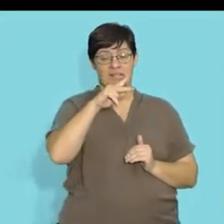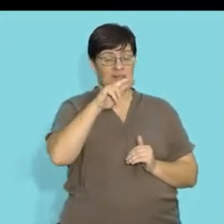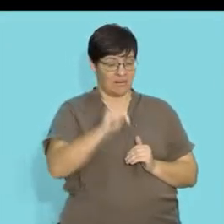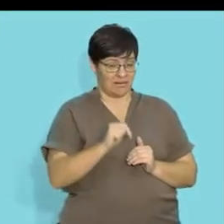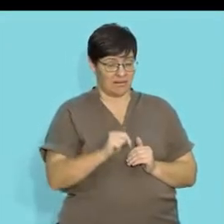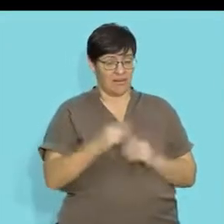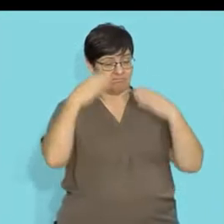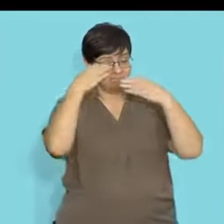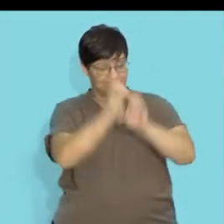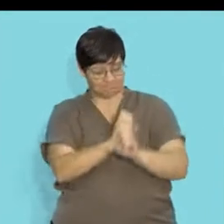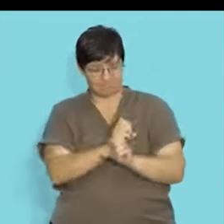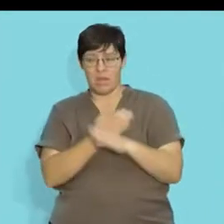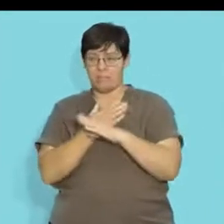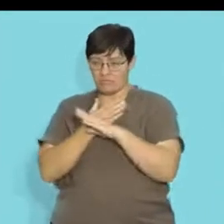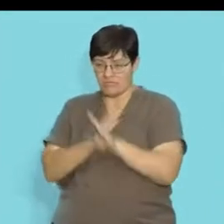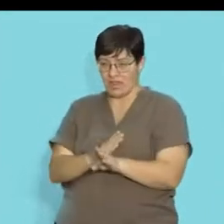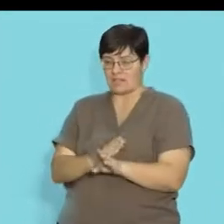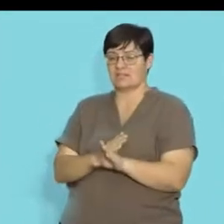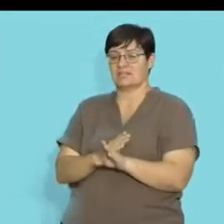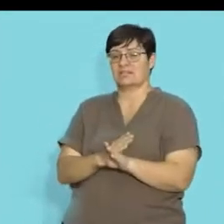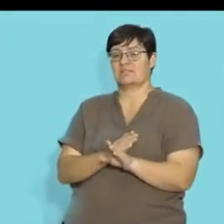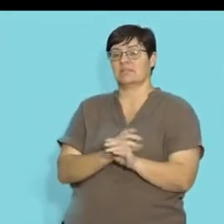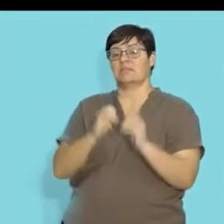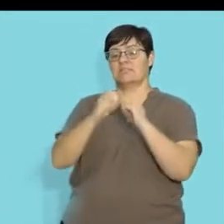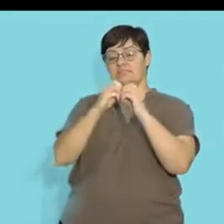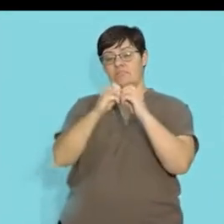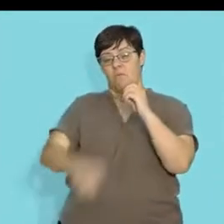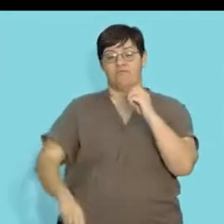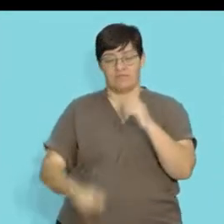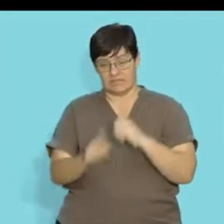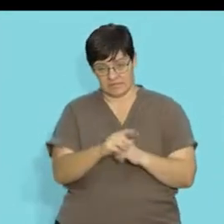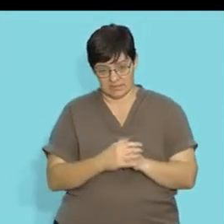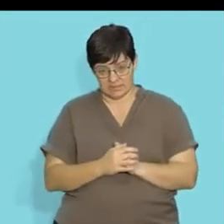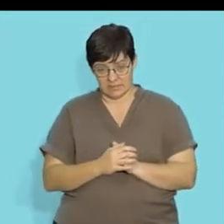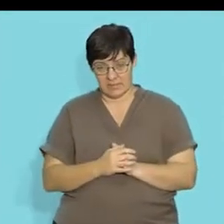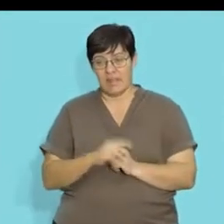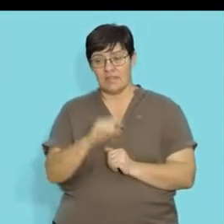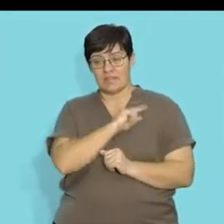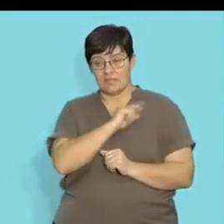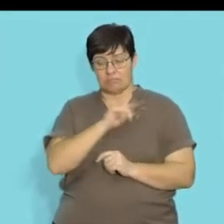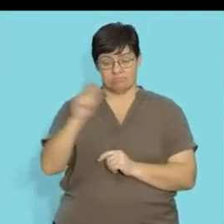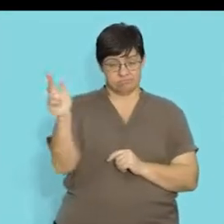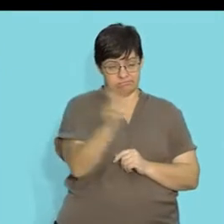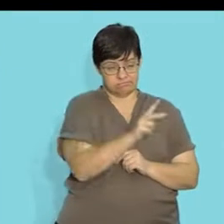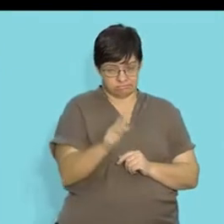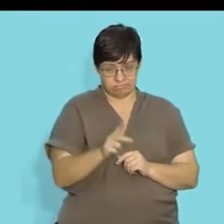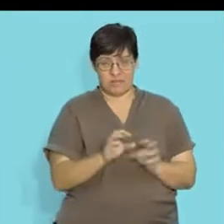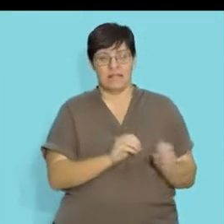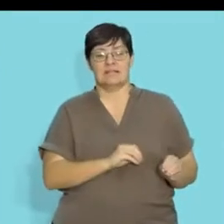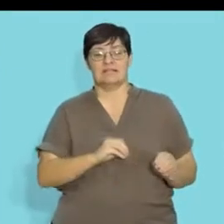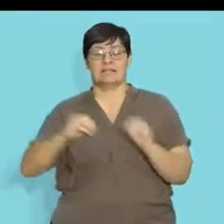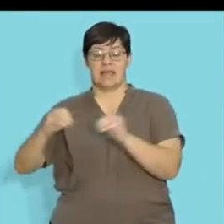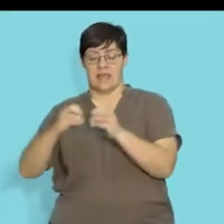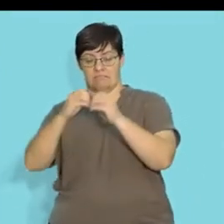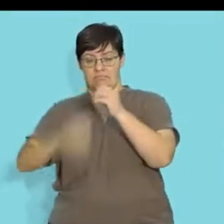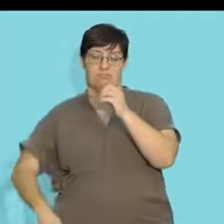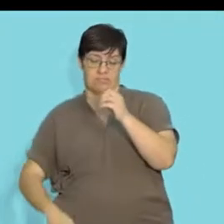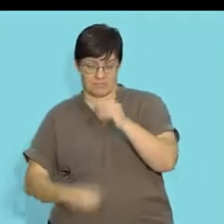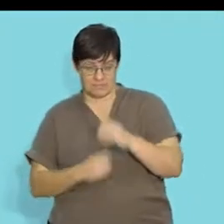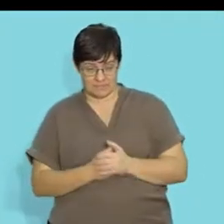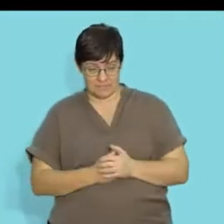concentrations prevent the formation of the abscission layer in fruit stalks. Therefore, the spraying of the auxin